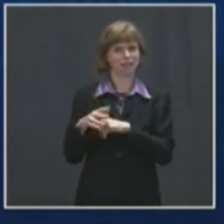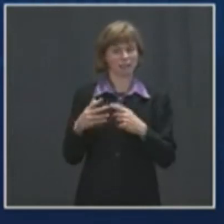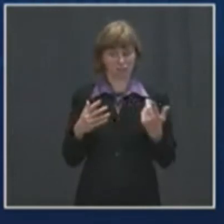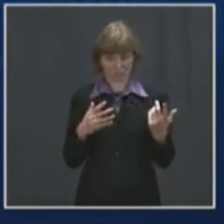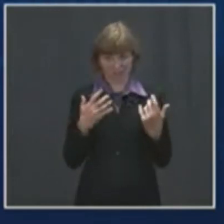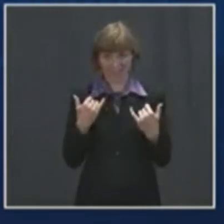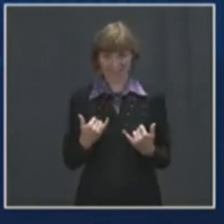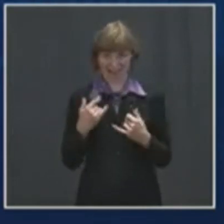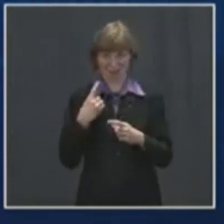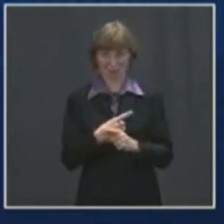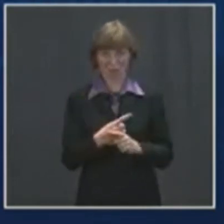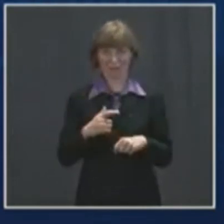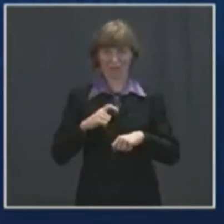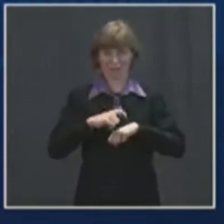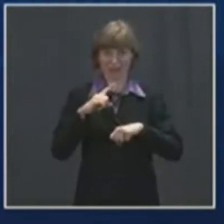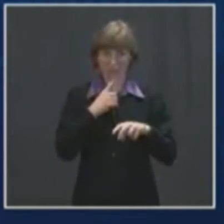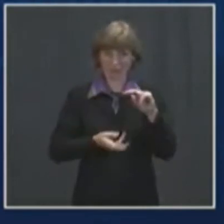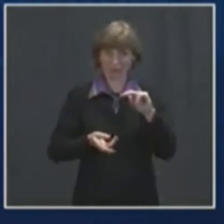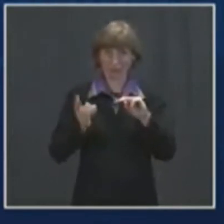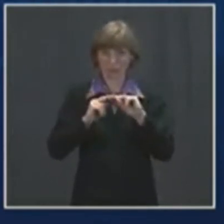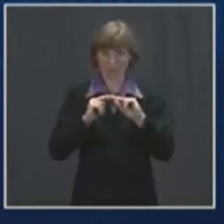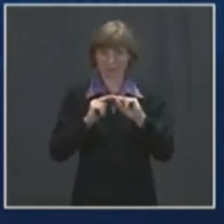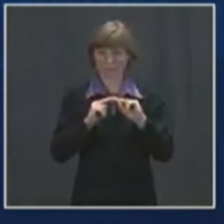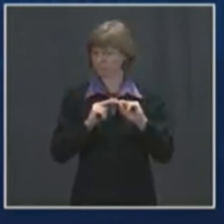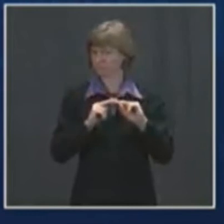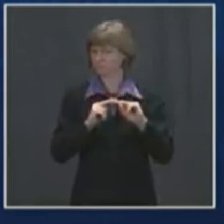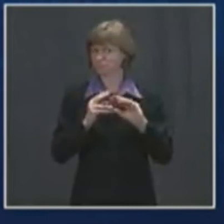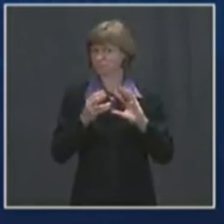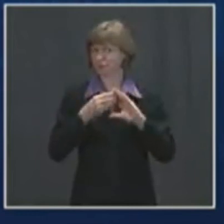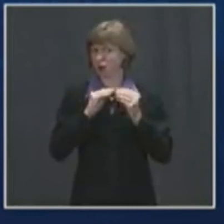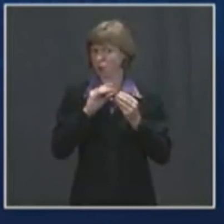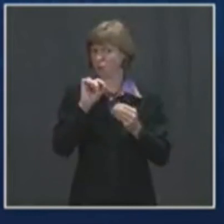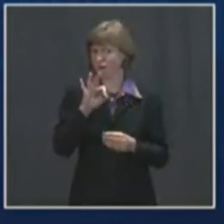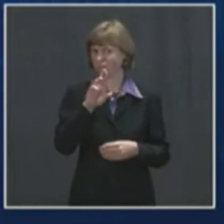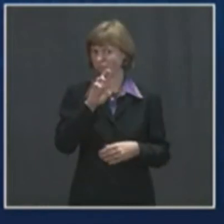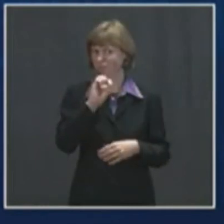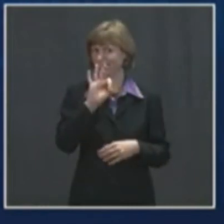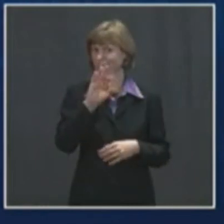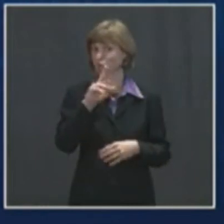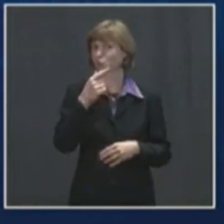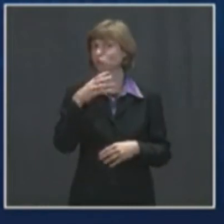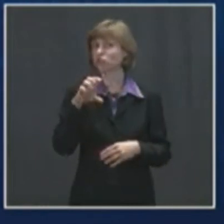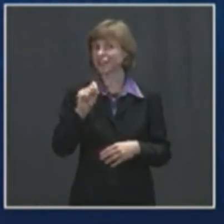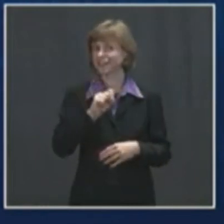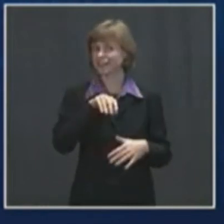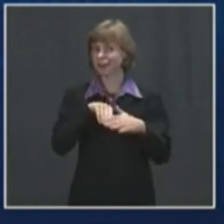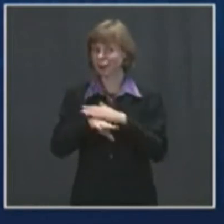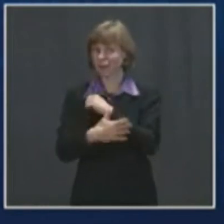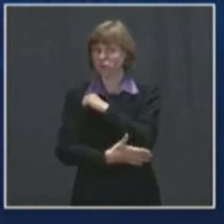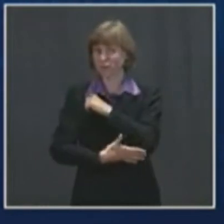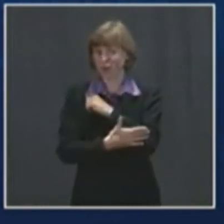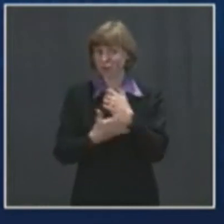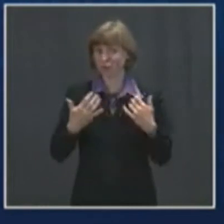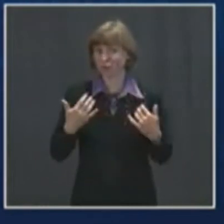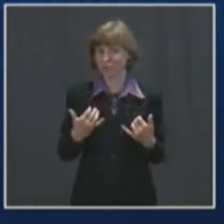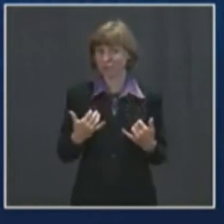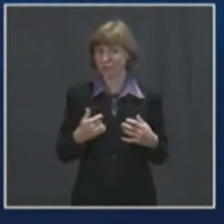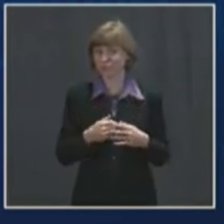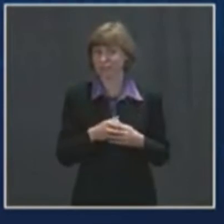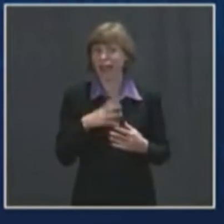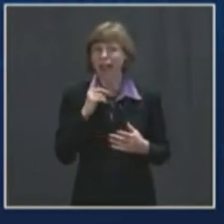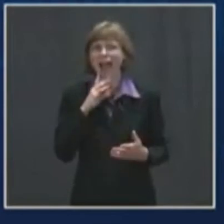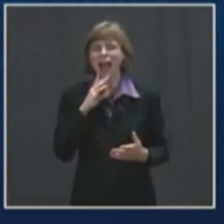time to increase the number of refugees coming into the country and to also ease immigration